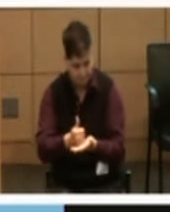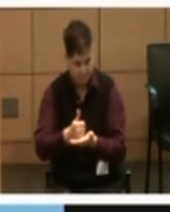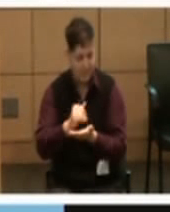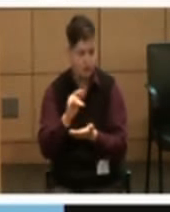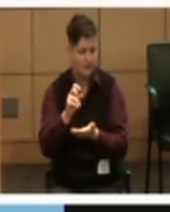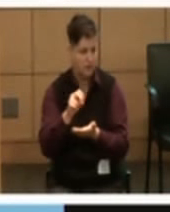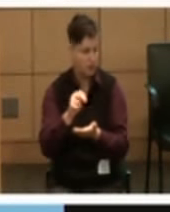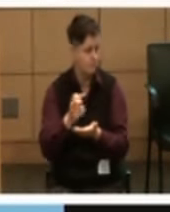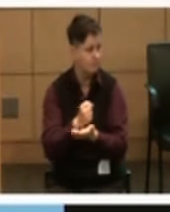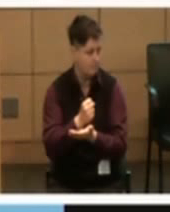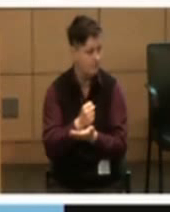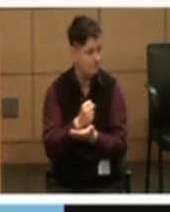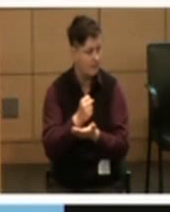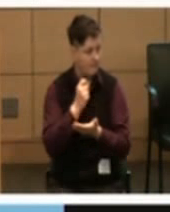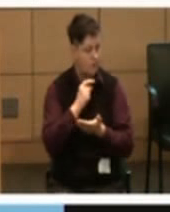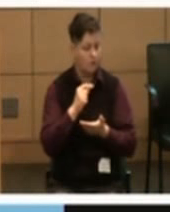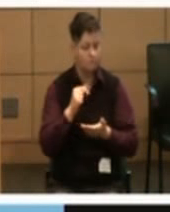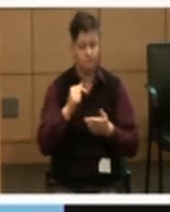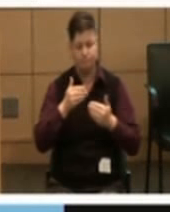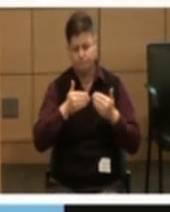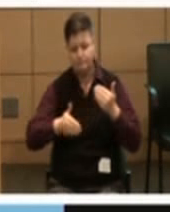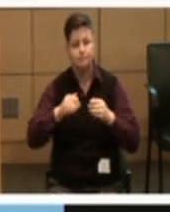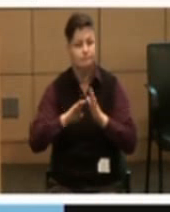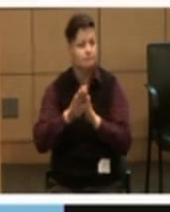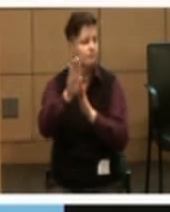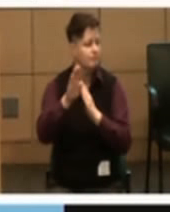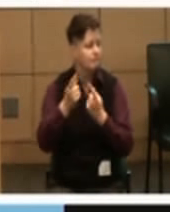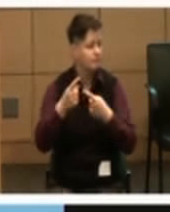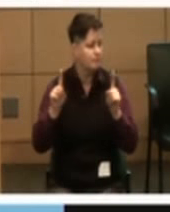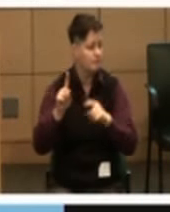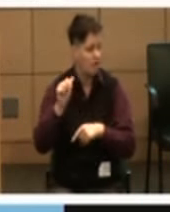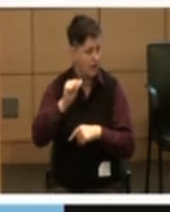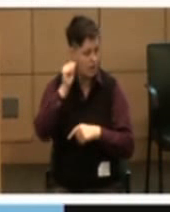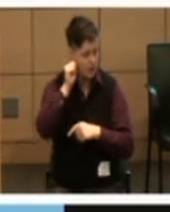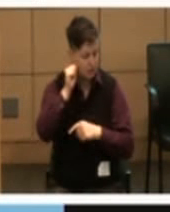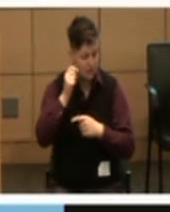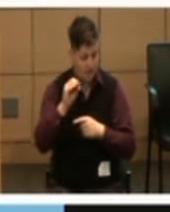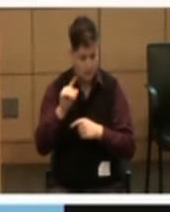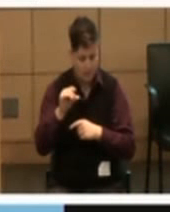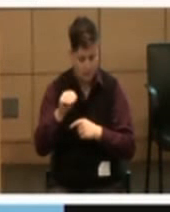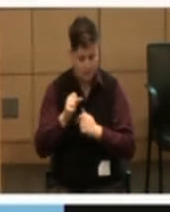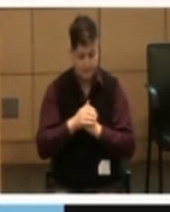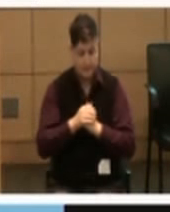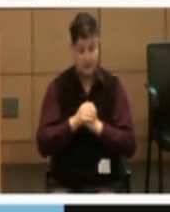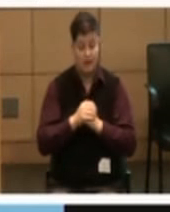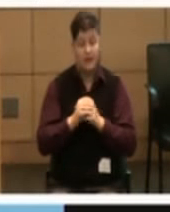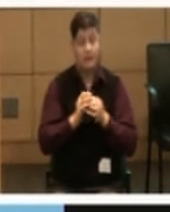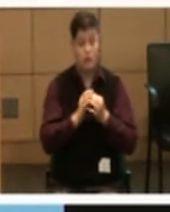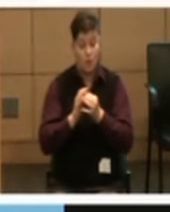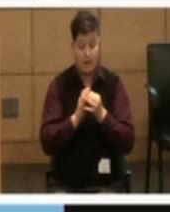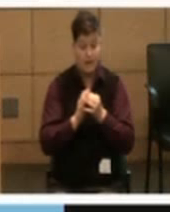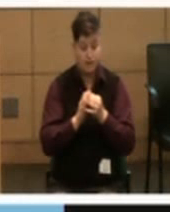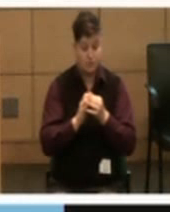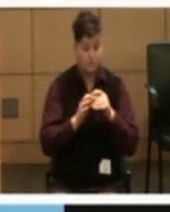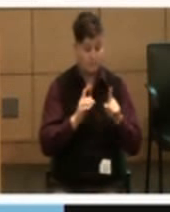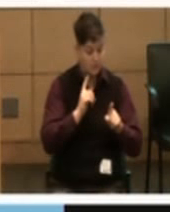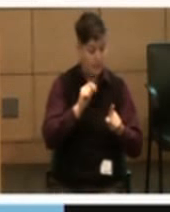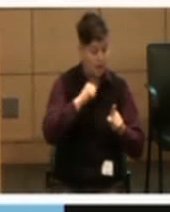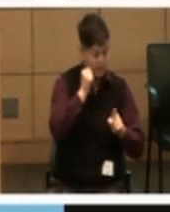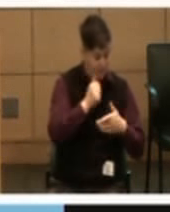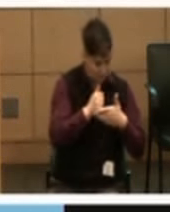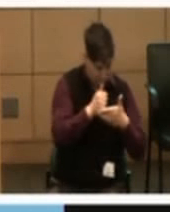for, in general, for audiologic outcomes. And then the correlation between early intervention and improved outcomes for children